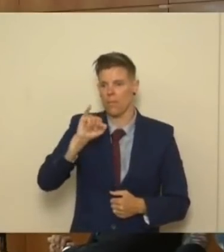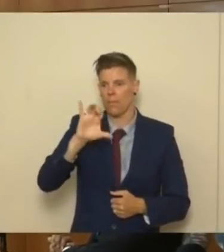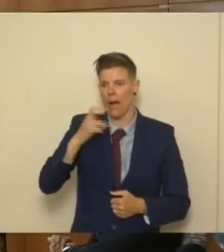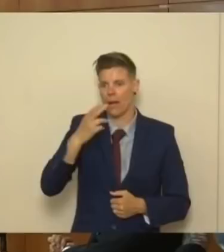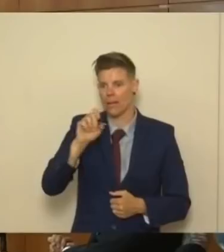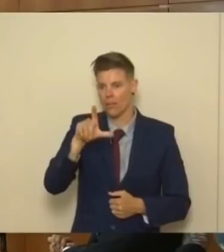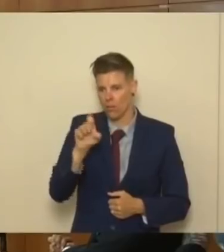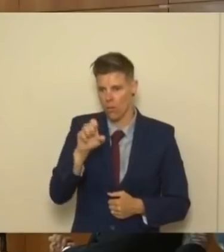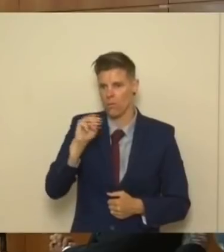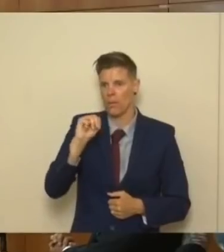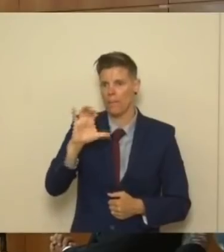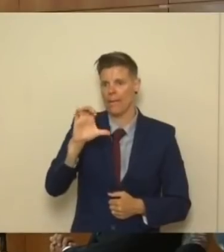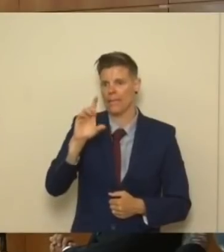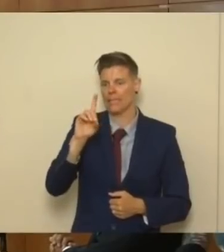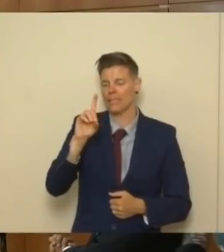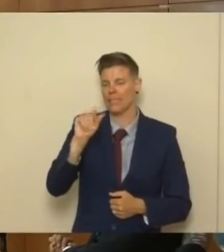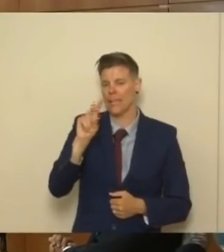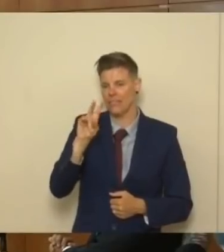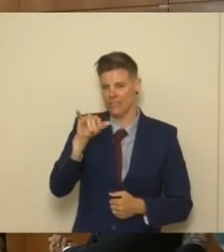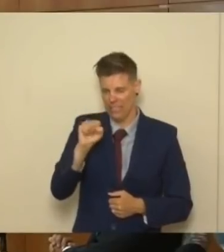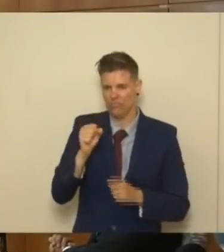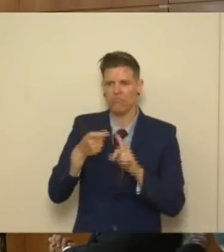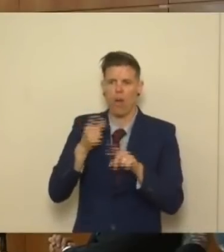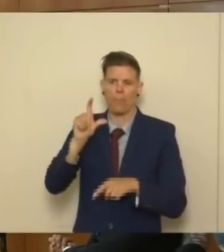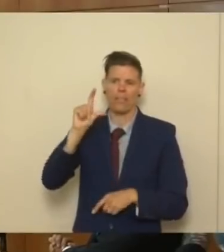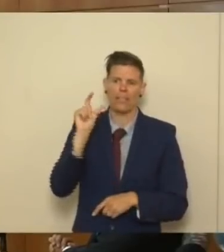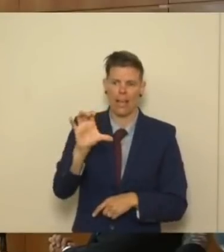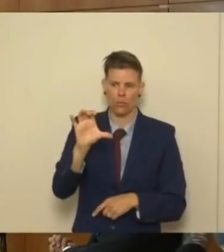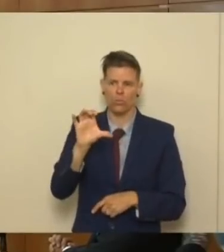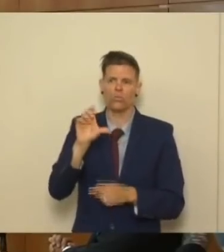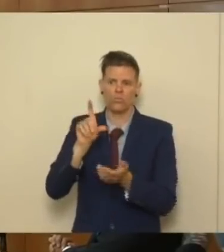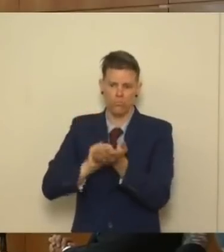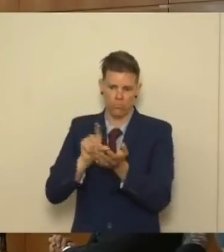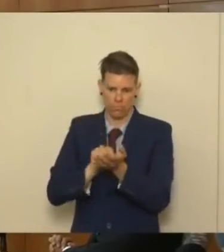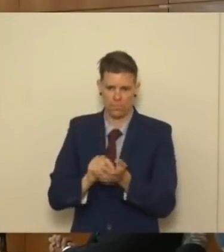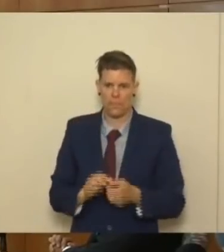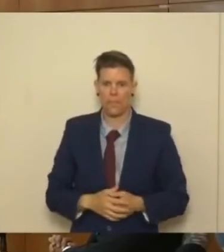Sun News. Michael, you are unmuted. Go ahead and ask your question.